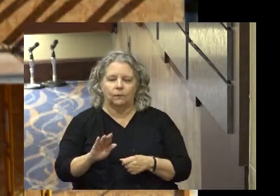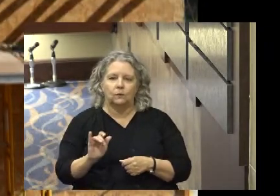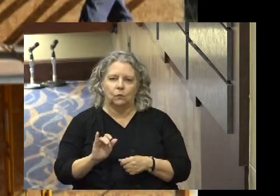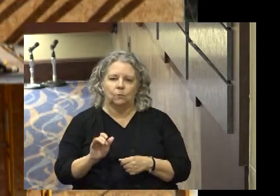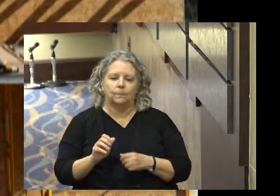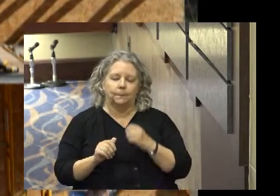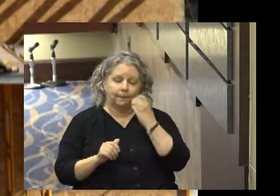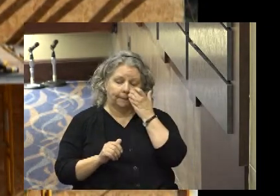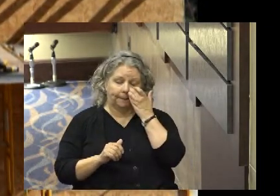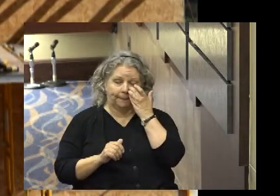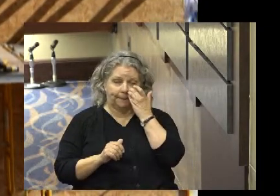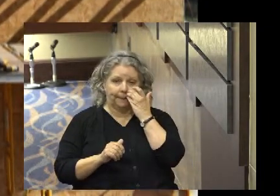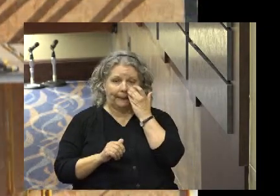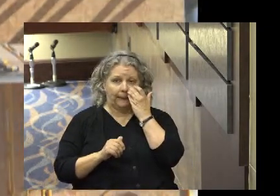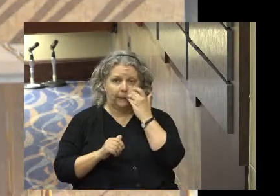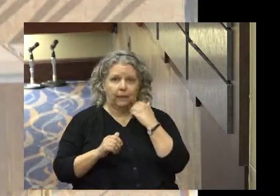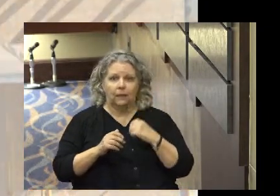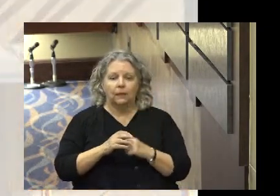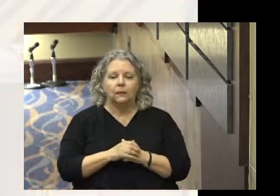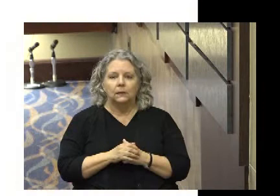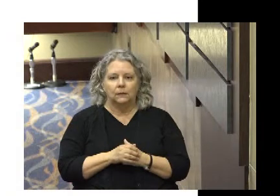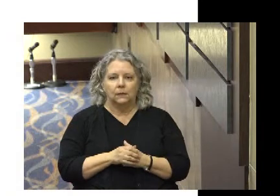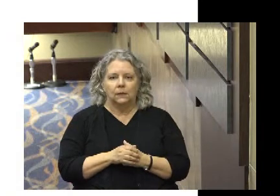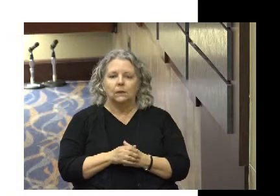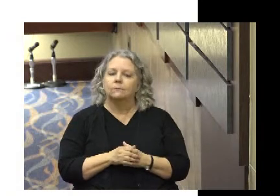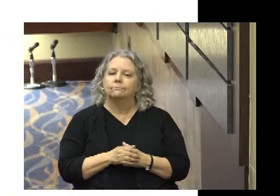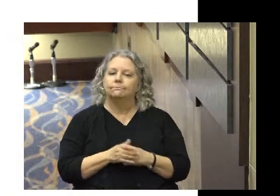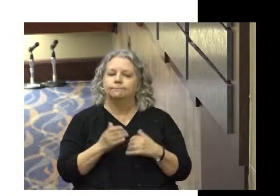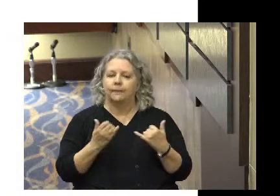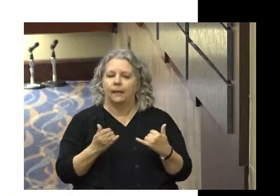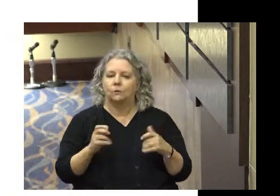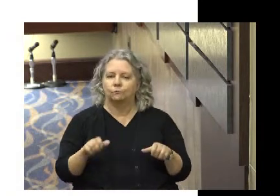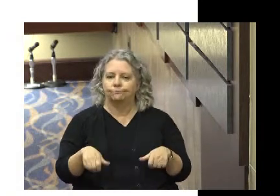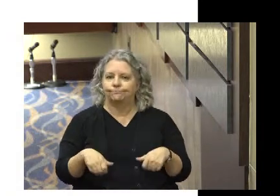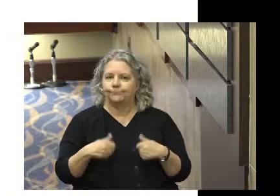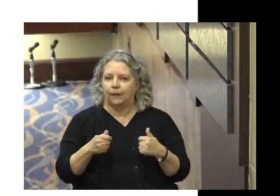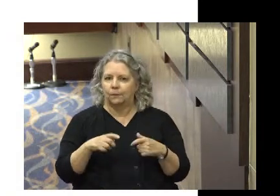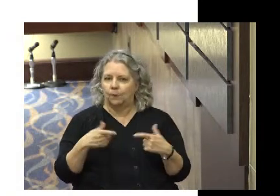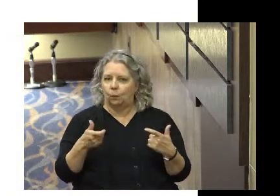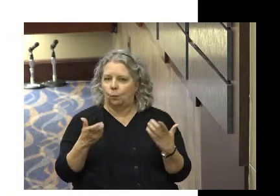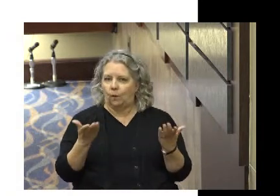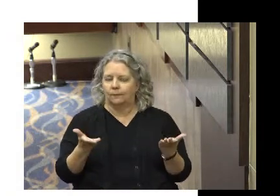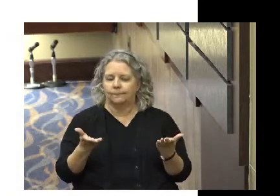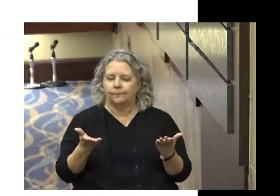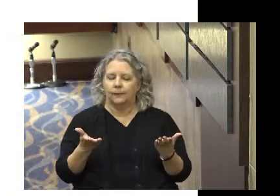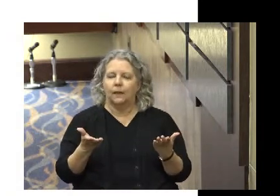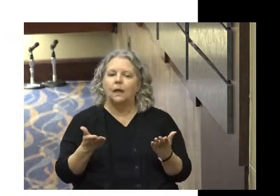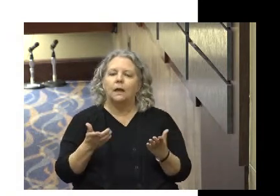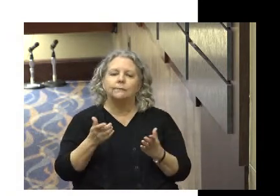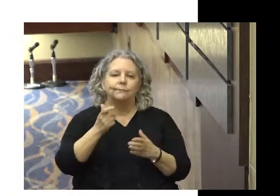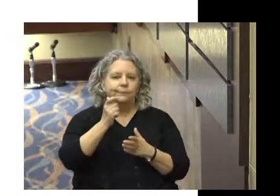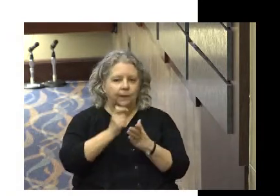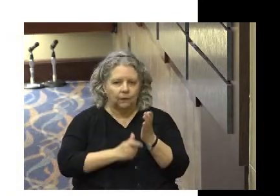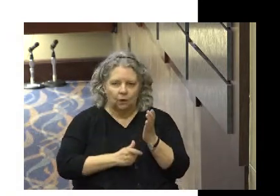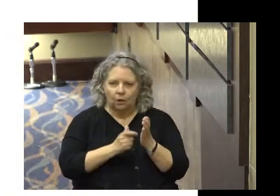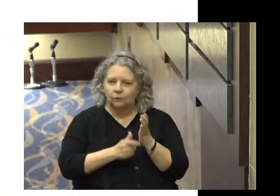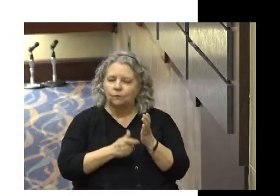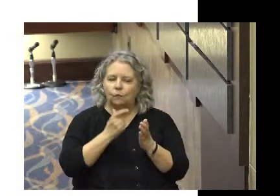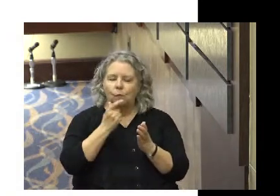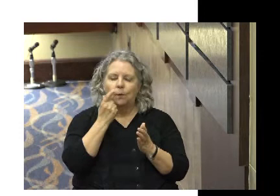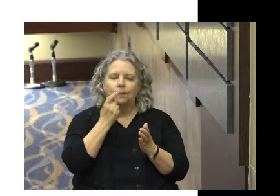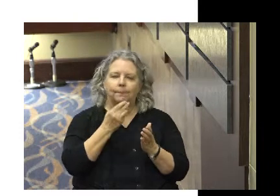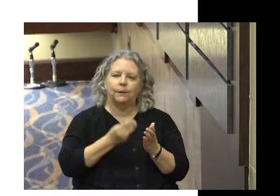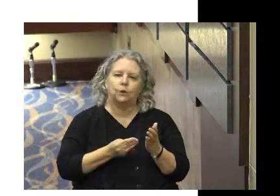The biggest challenges that we face, that Habitat is facing right now, is the rising cost of construction materials and the lack